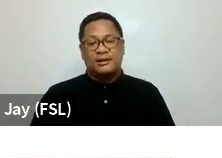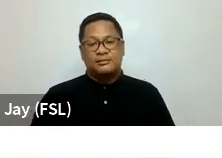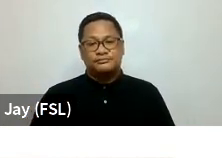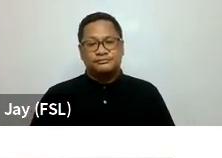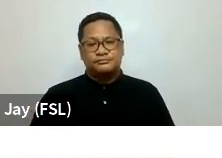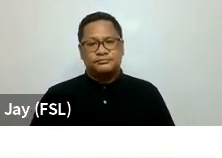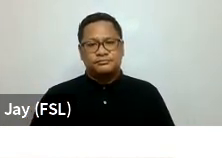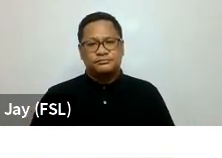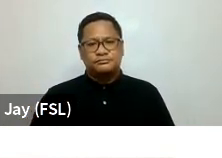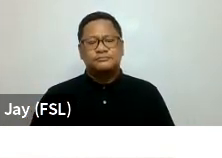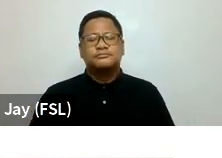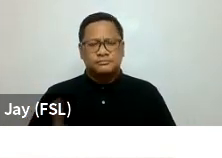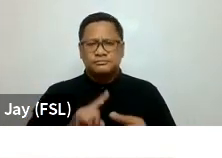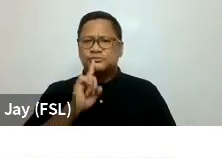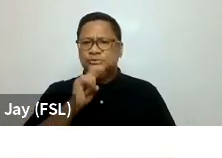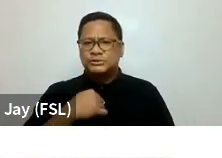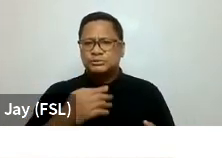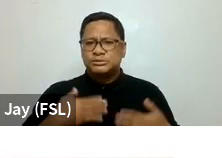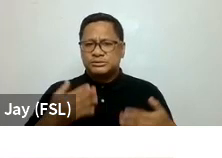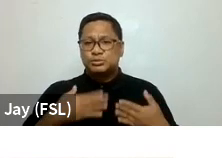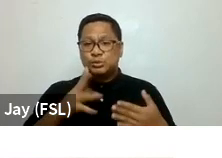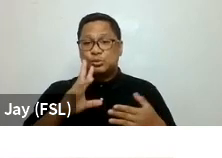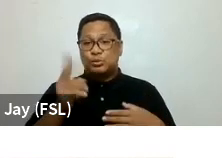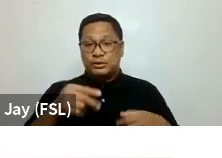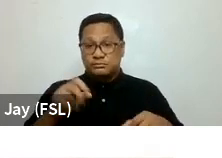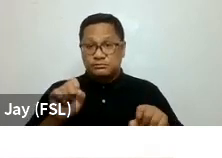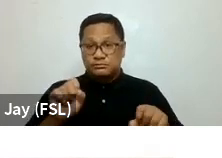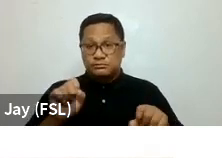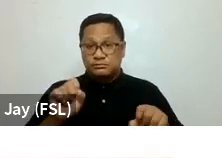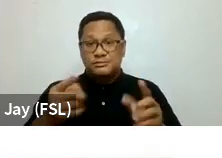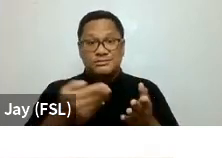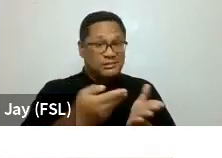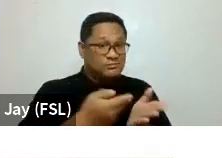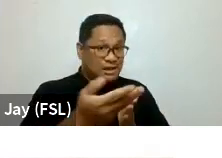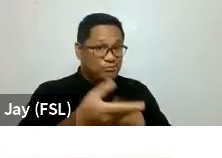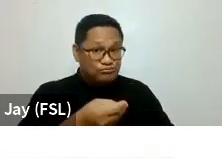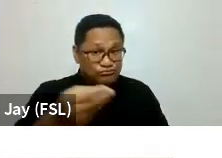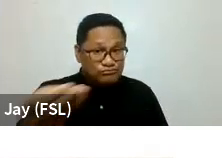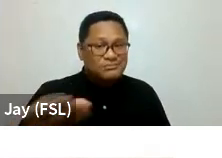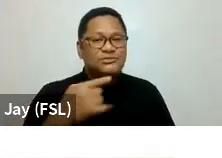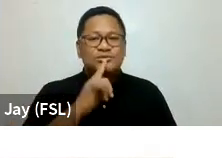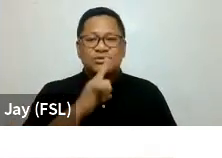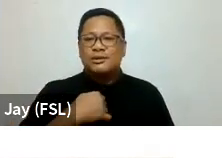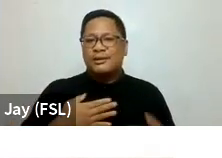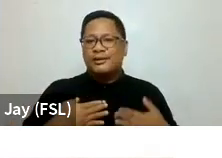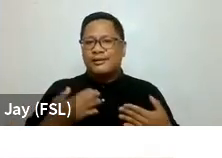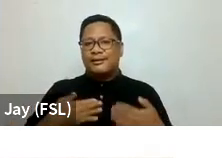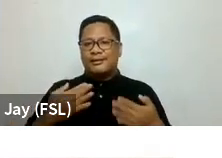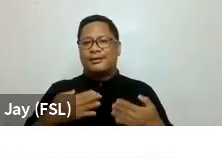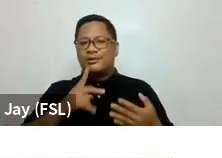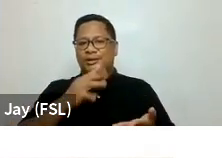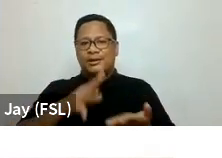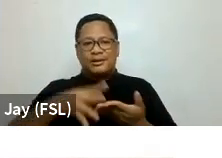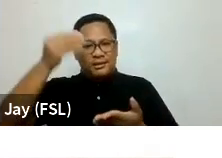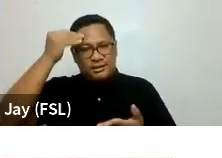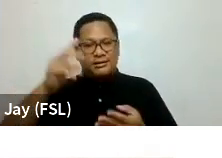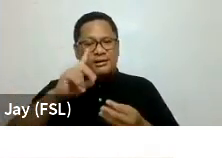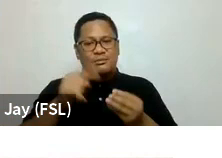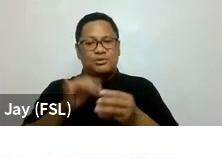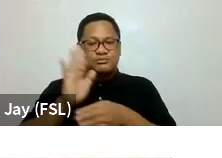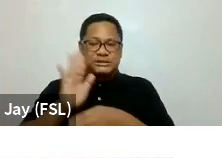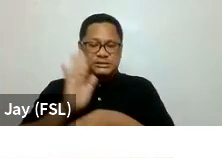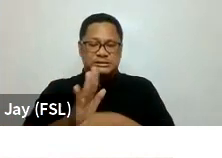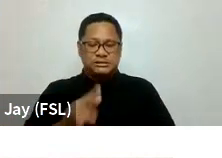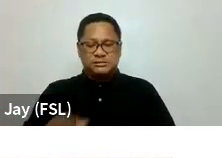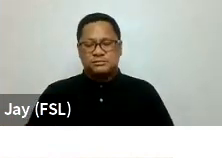And I was very happy when I sold one, because that was the start of me learning about entrepreneurship,